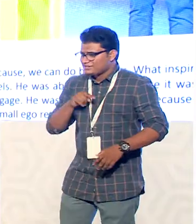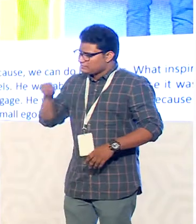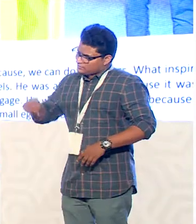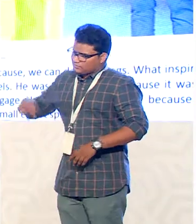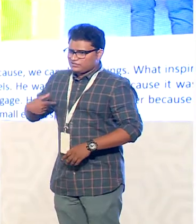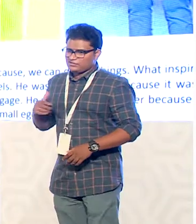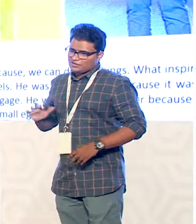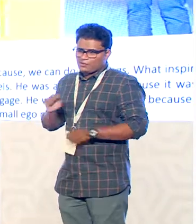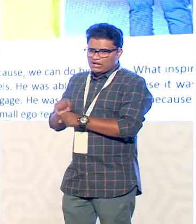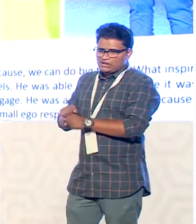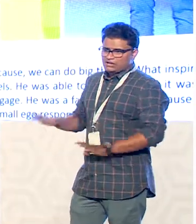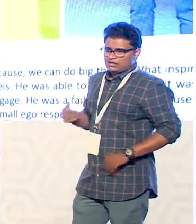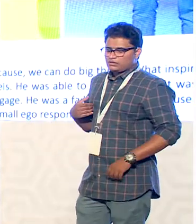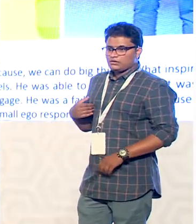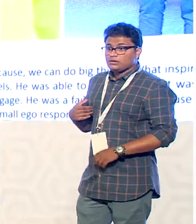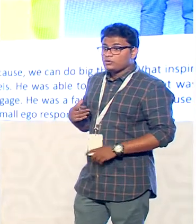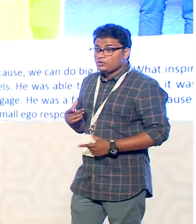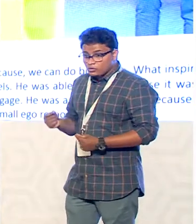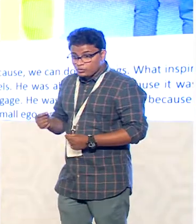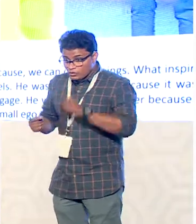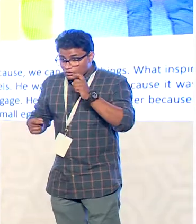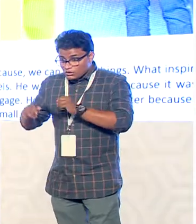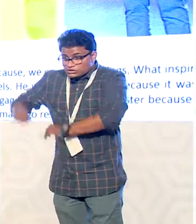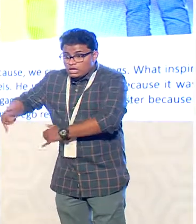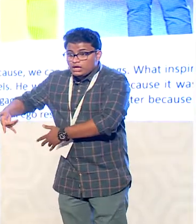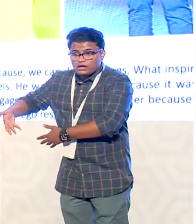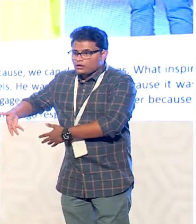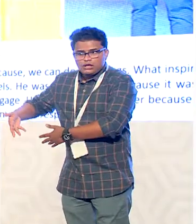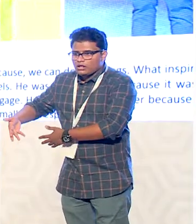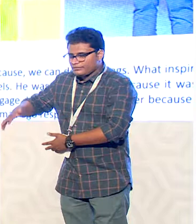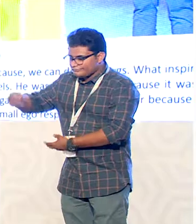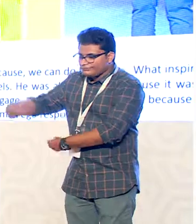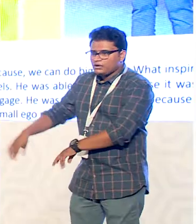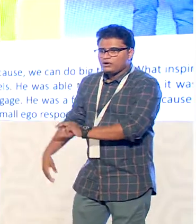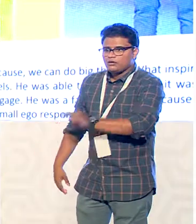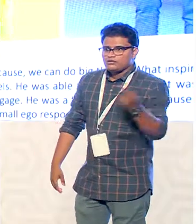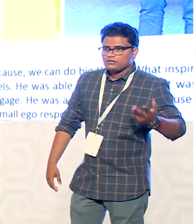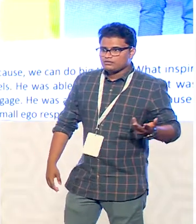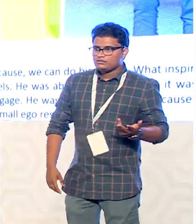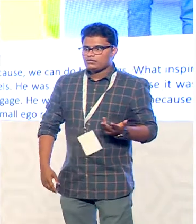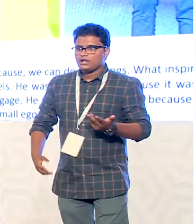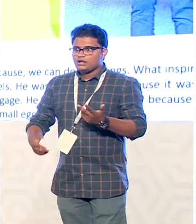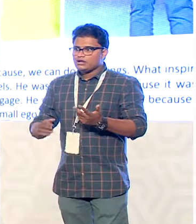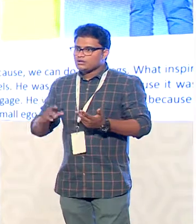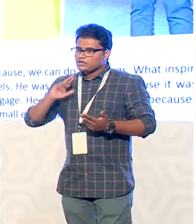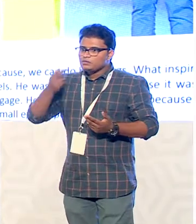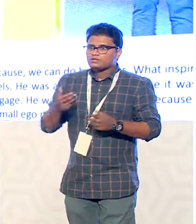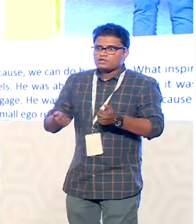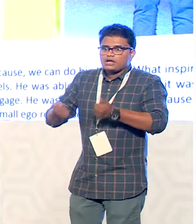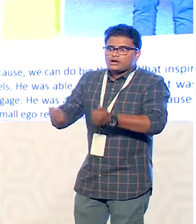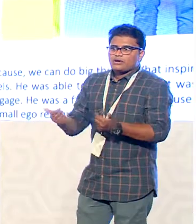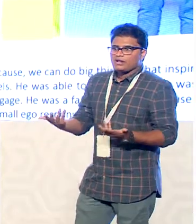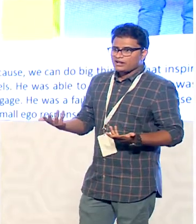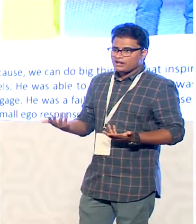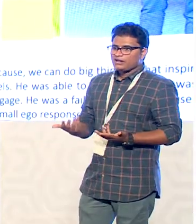I don't have to take this. I'm going back home. That would have been a very understandable response. I don't think too